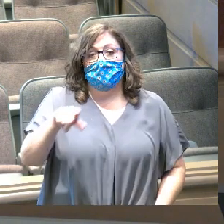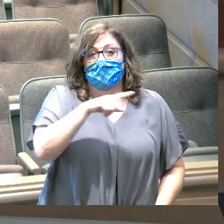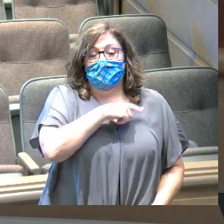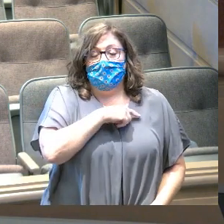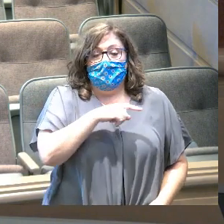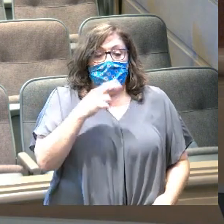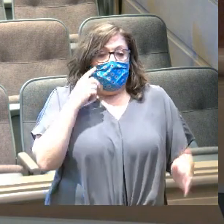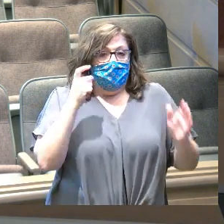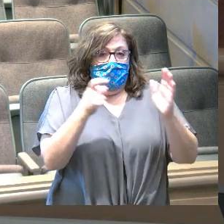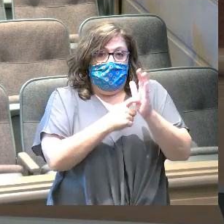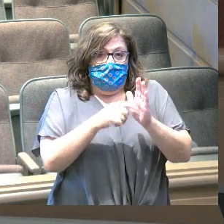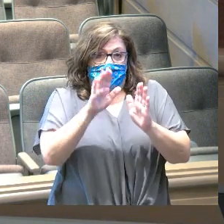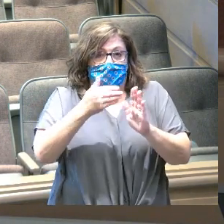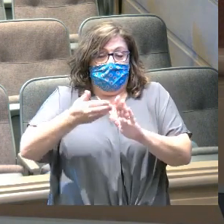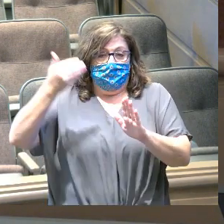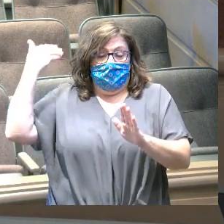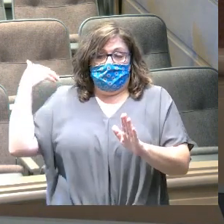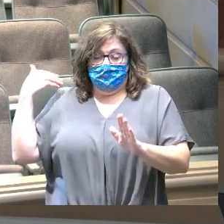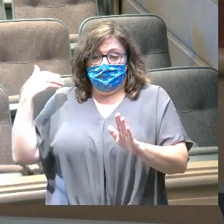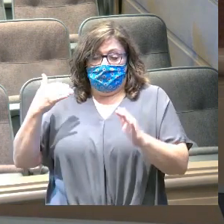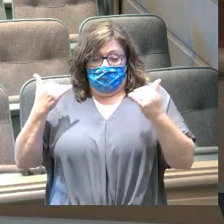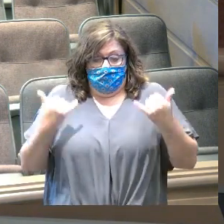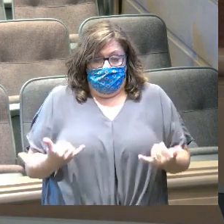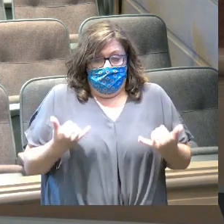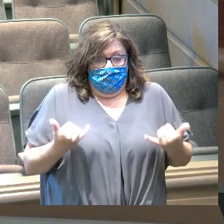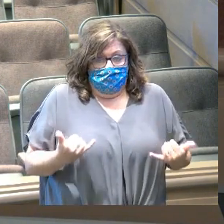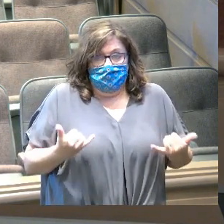your history is, what your present